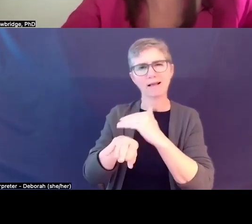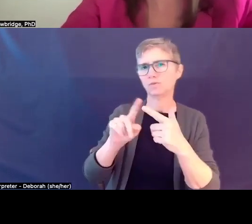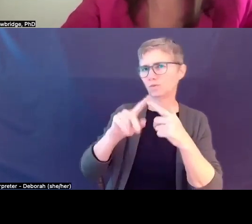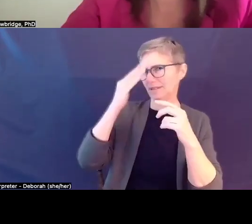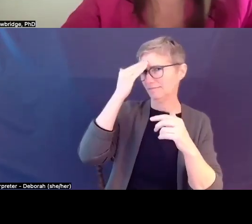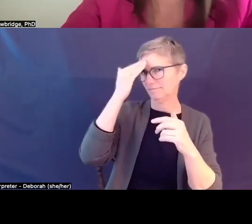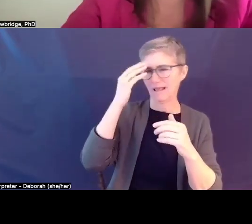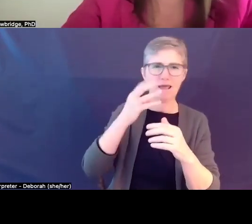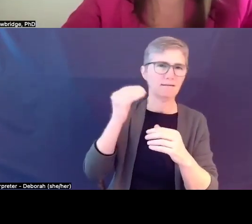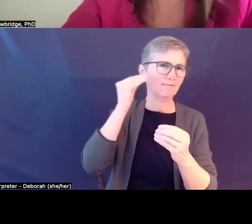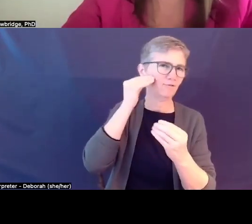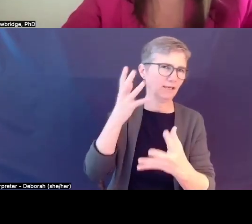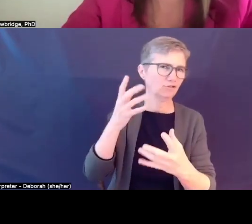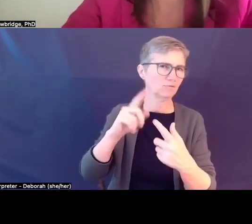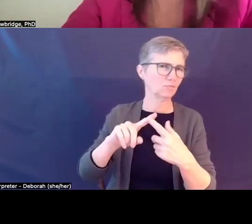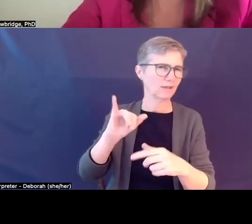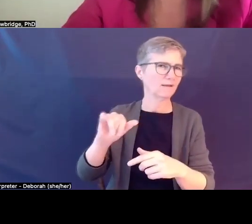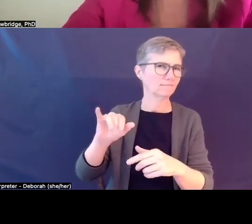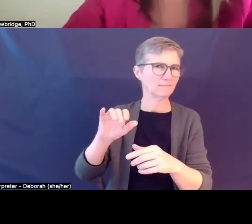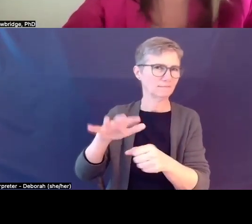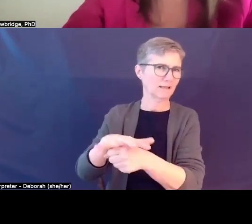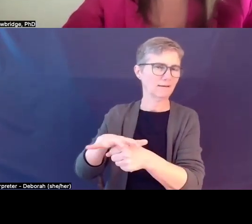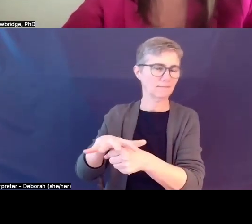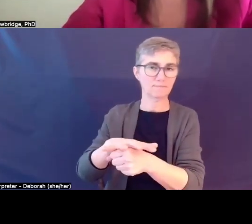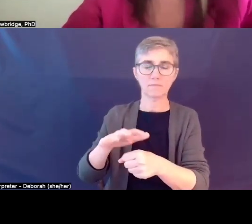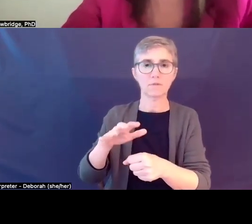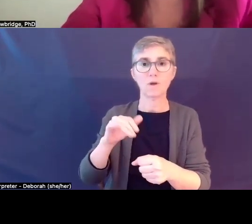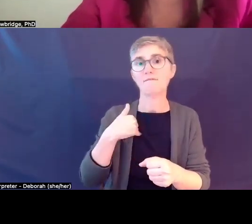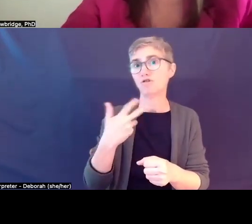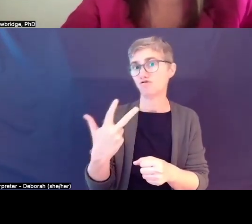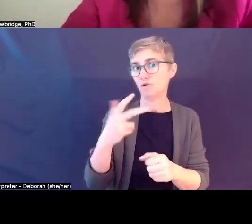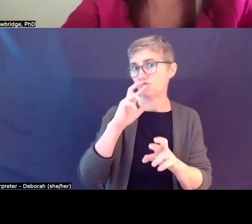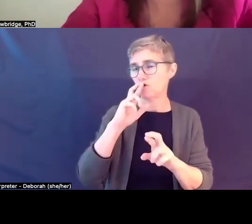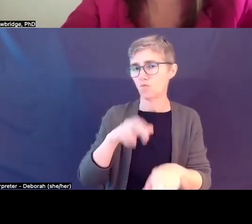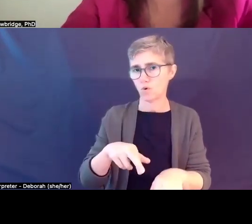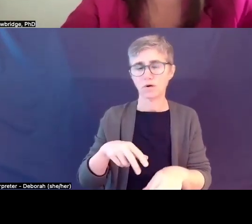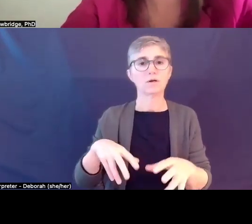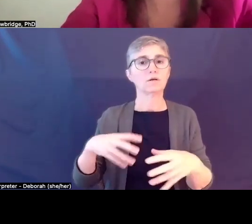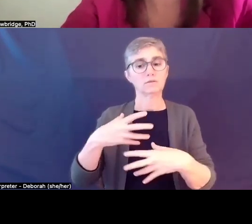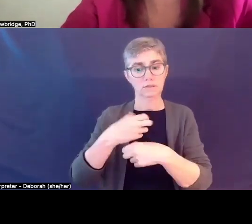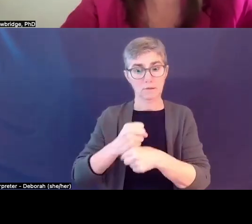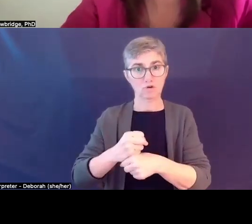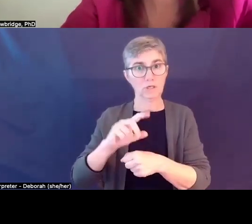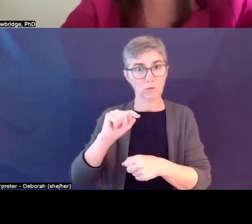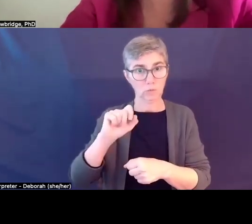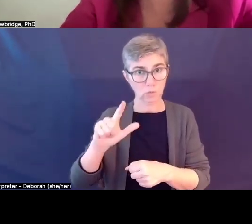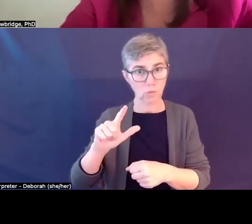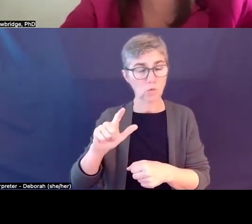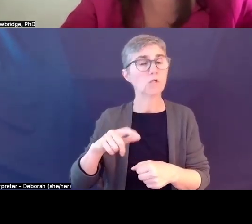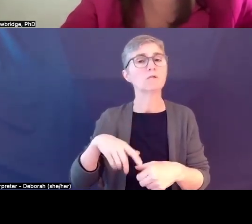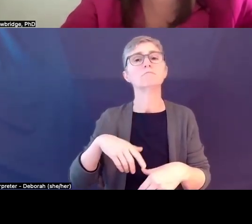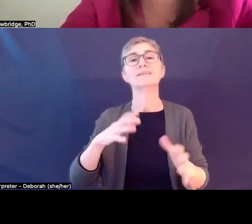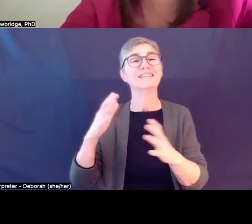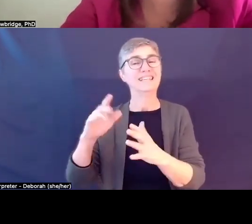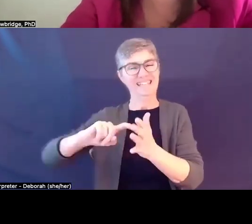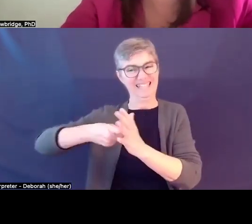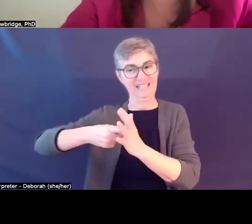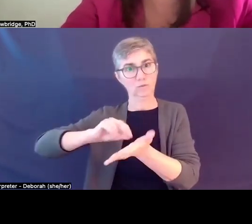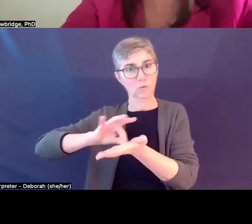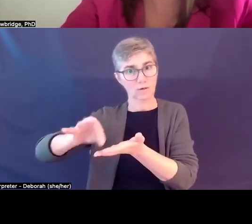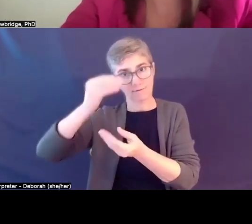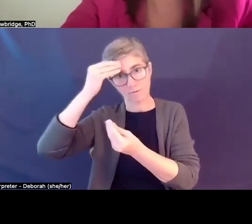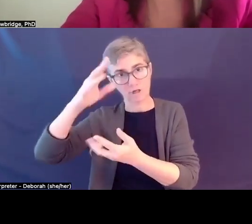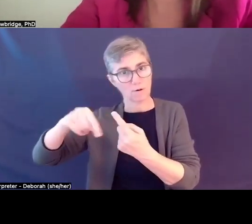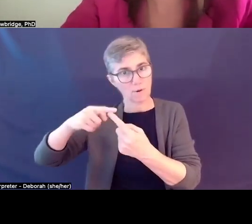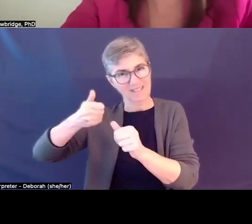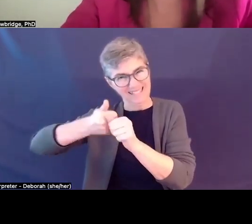site. We developed 3 supports, a scoring reminder tool that summarizes in an easily accessible manner key scoring information on